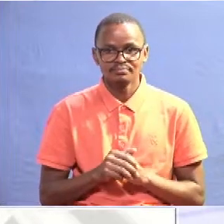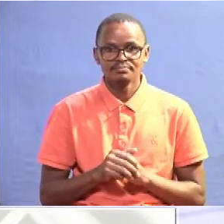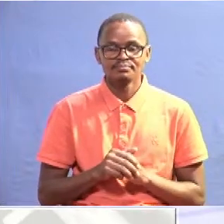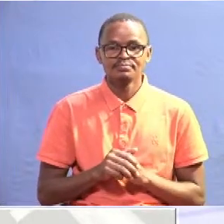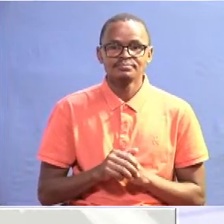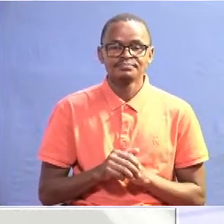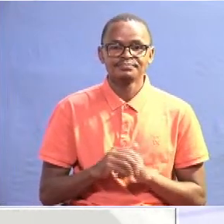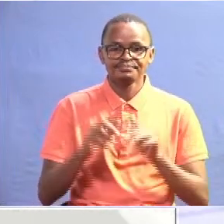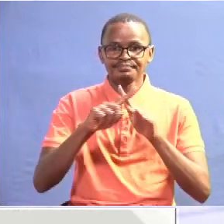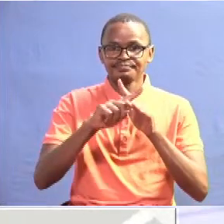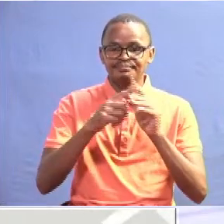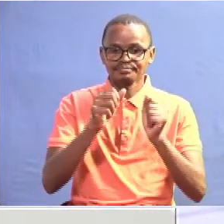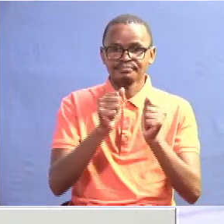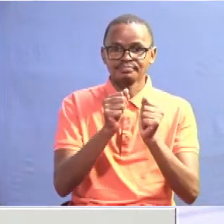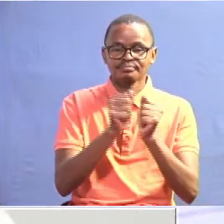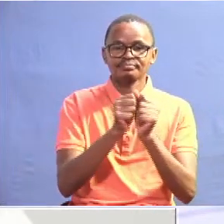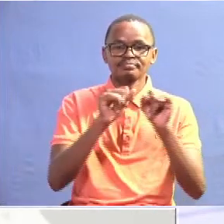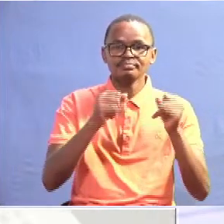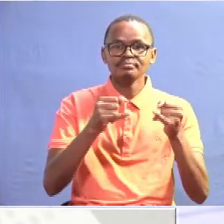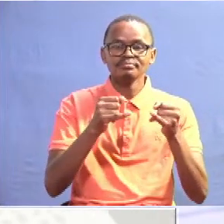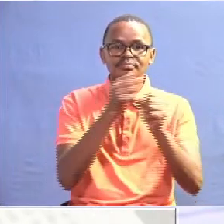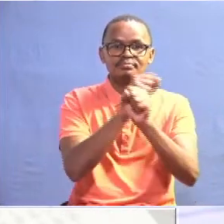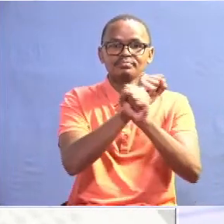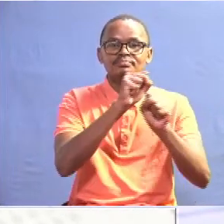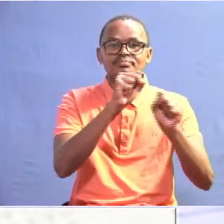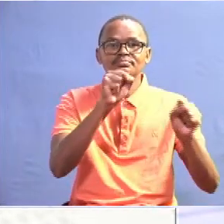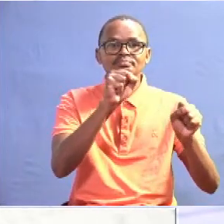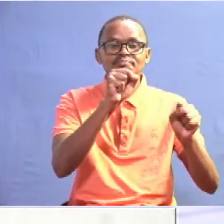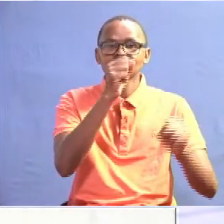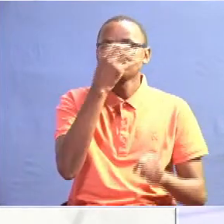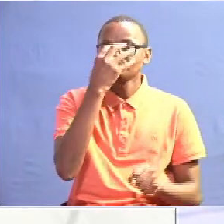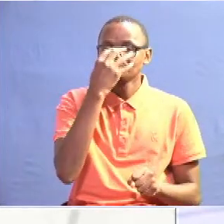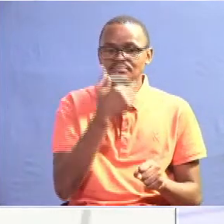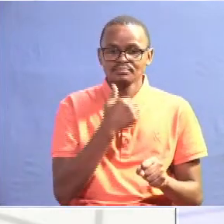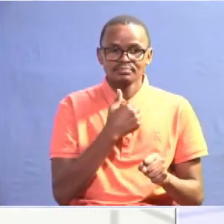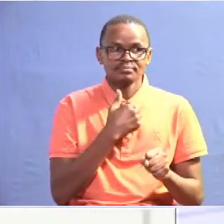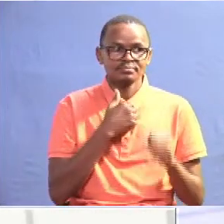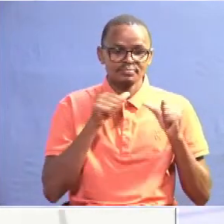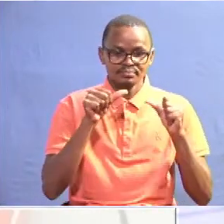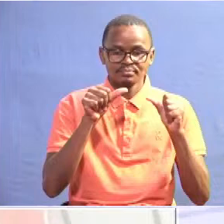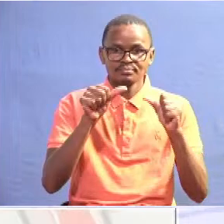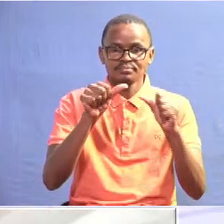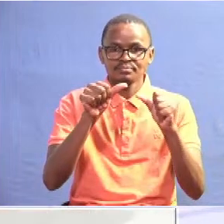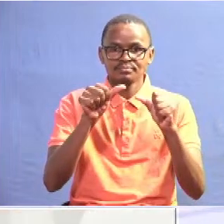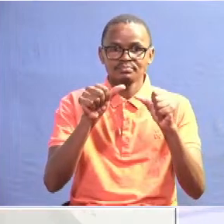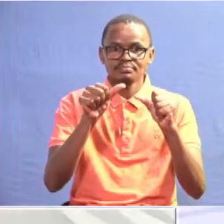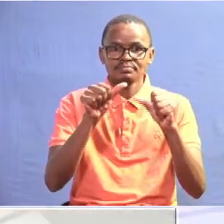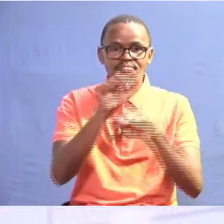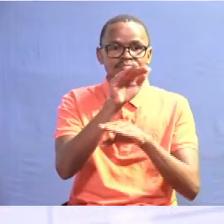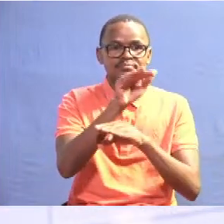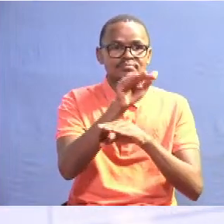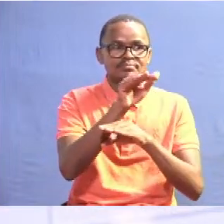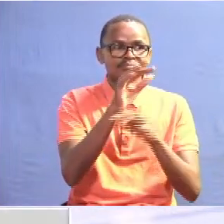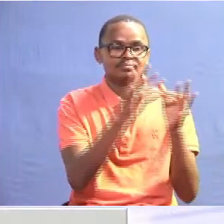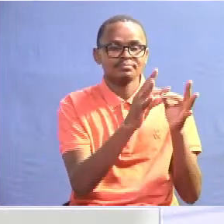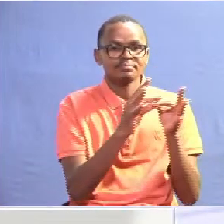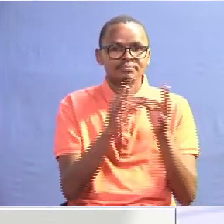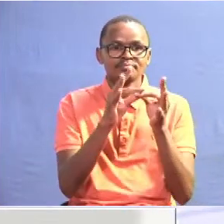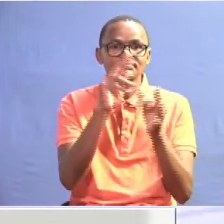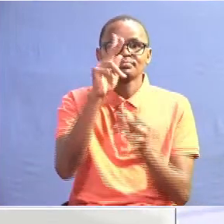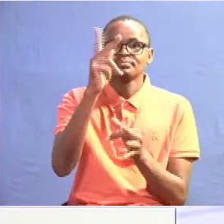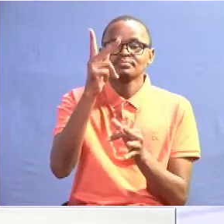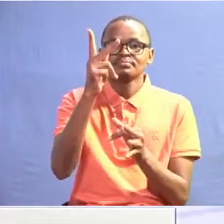And we begin with the latest. President William Ruto has continued with his call for a united